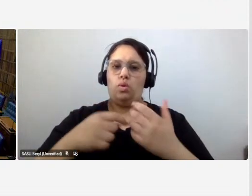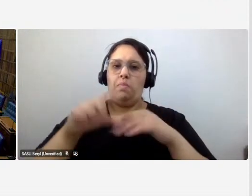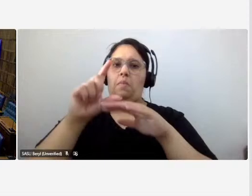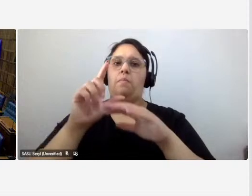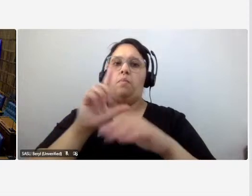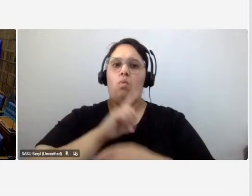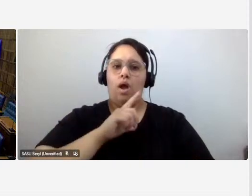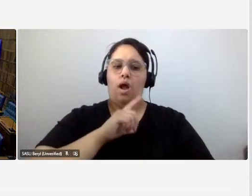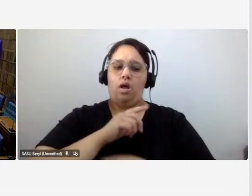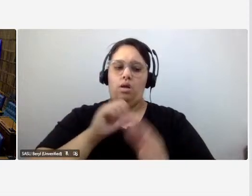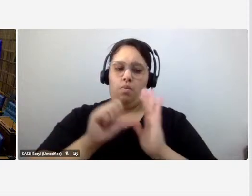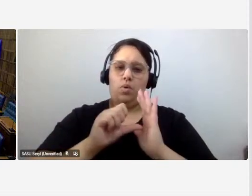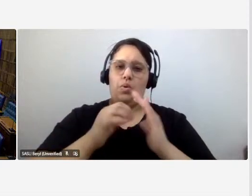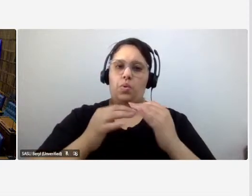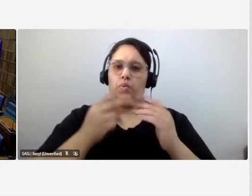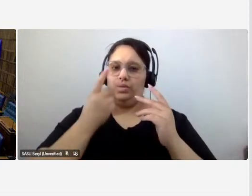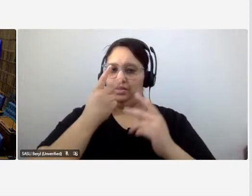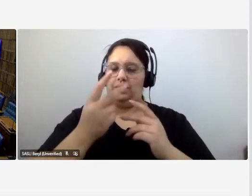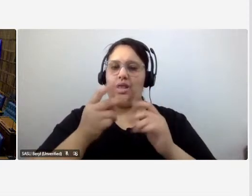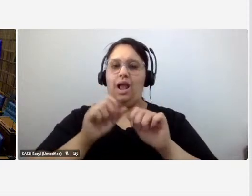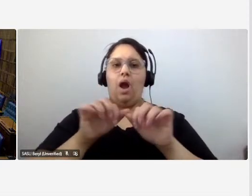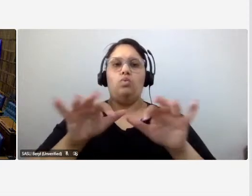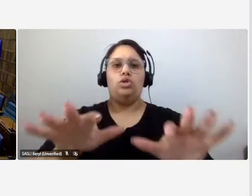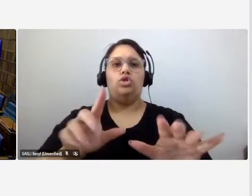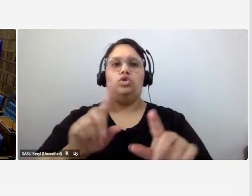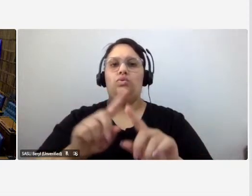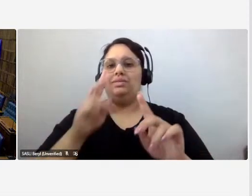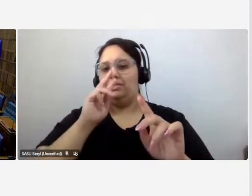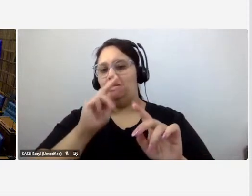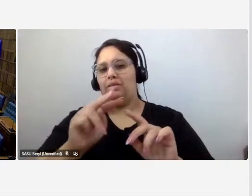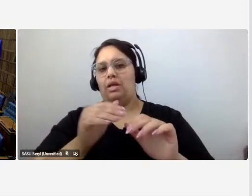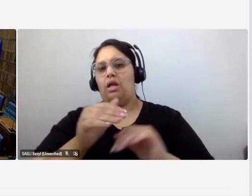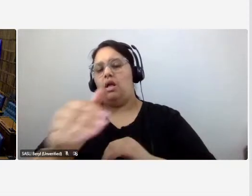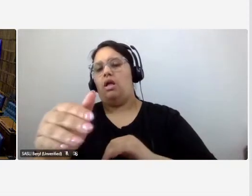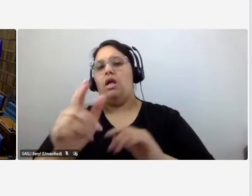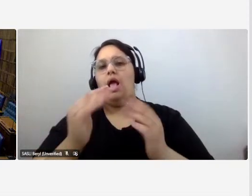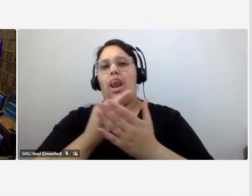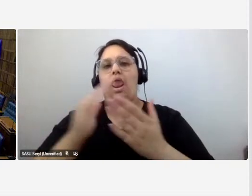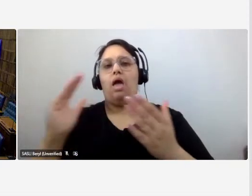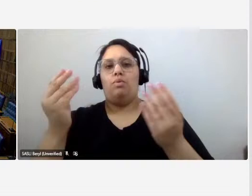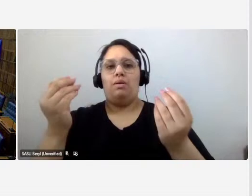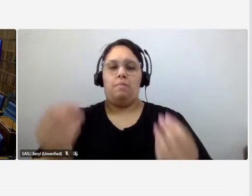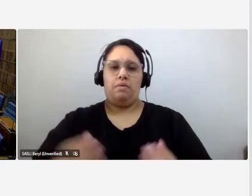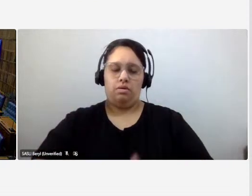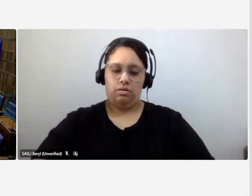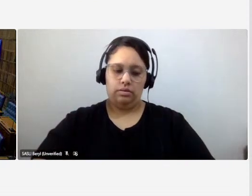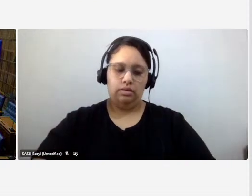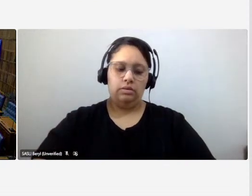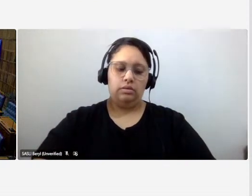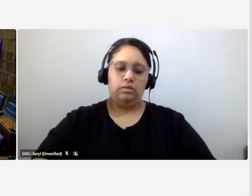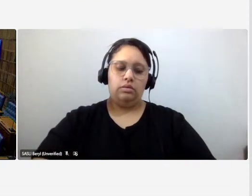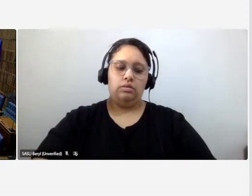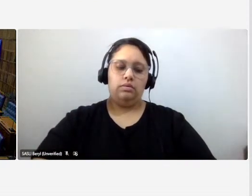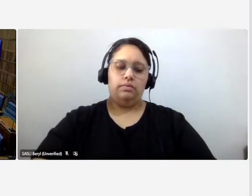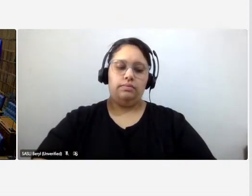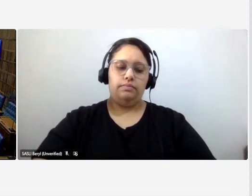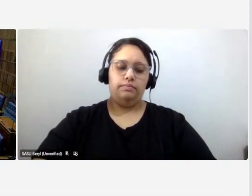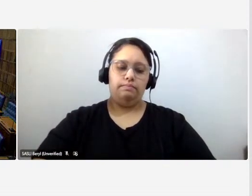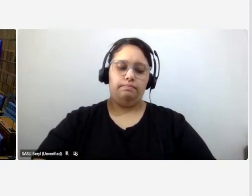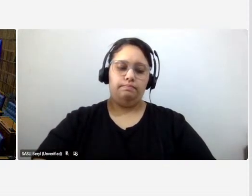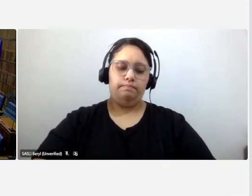I think that's very important, looking at the outreach, so one needs to look at the increase in library figures. And also, how does that relate